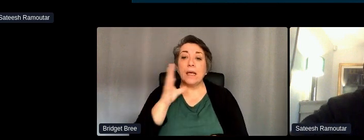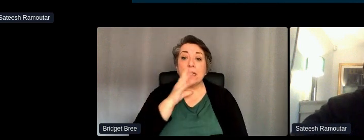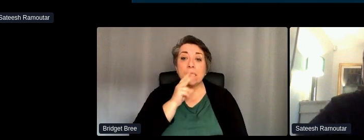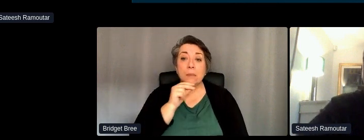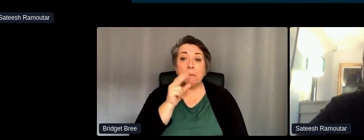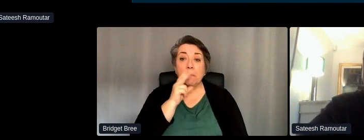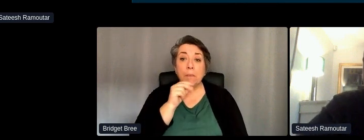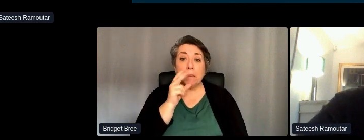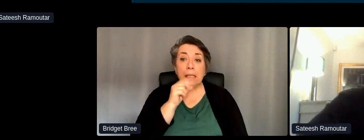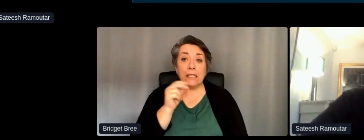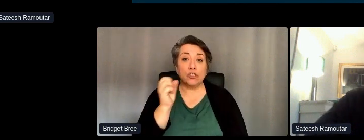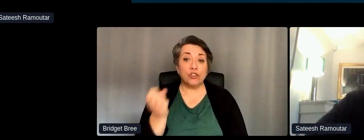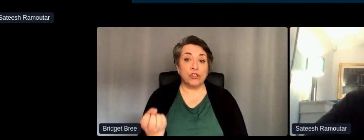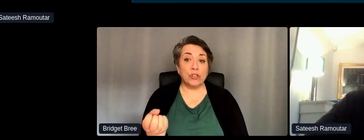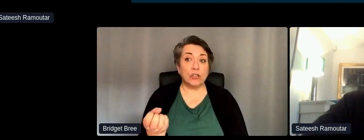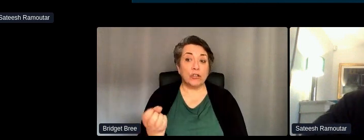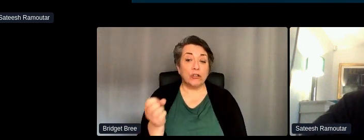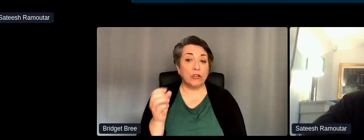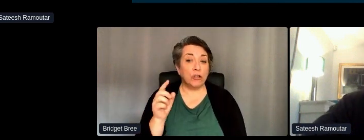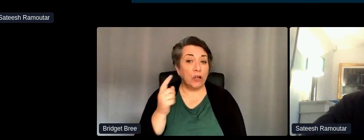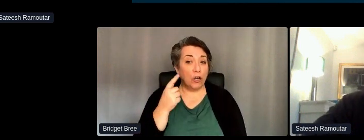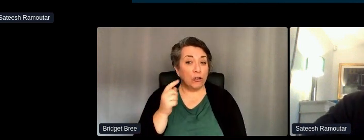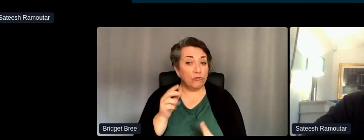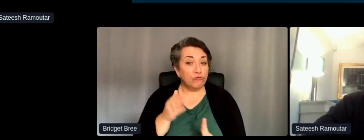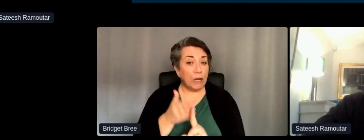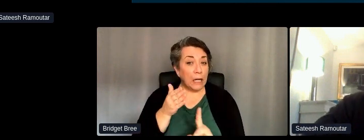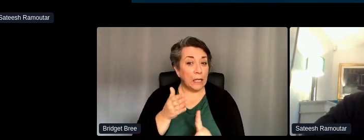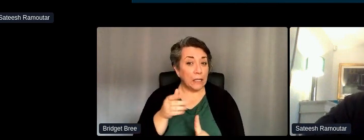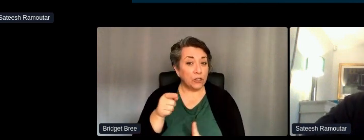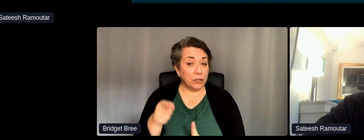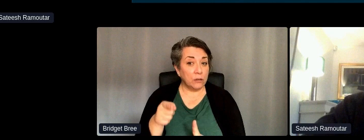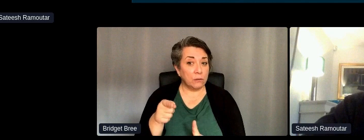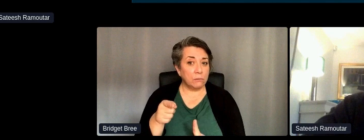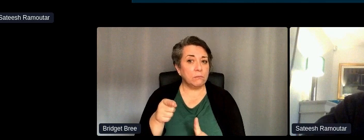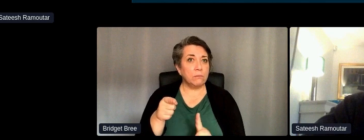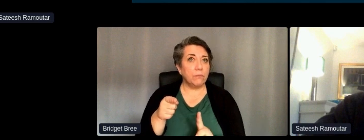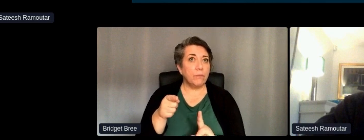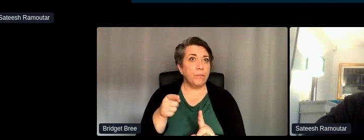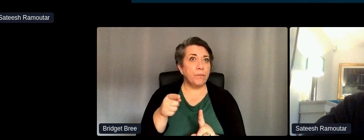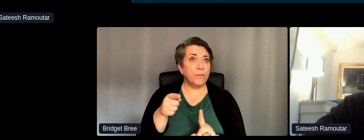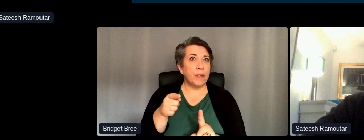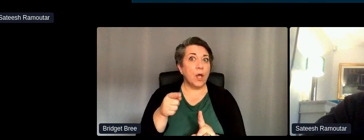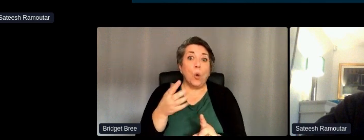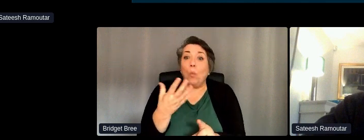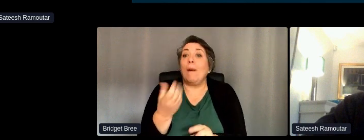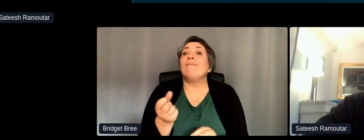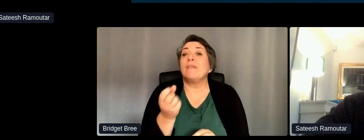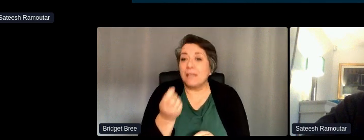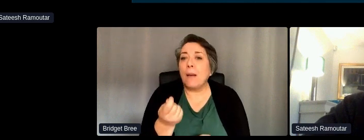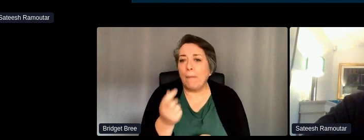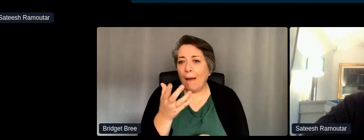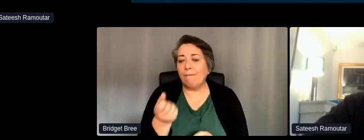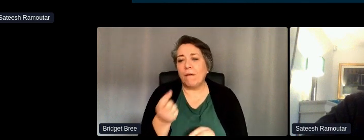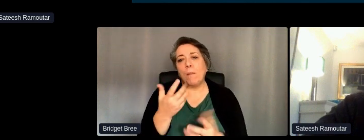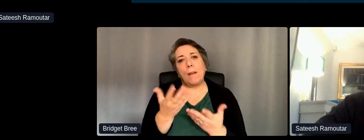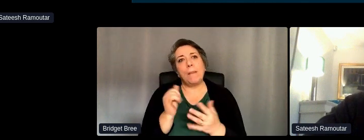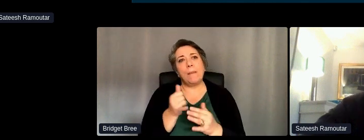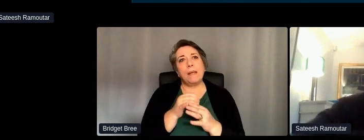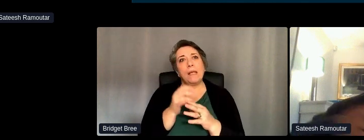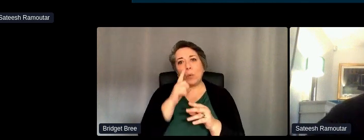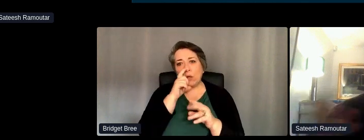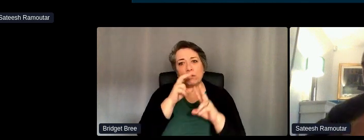it. It's included somewhat, but whether to really put a lot of research and development into that, it can also be